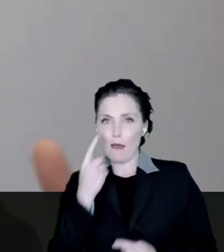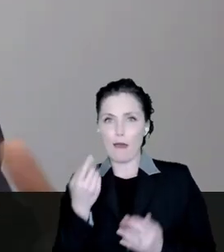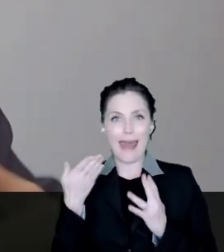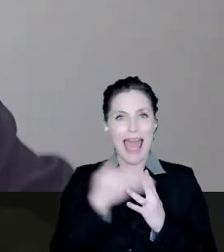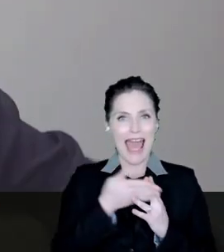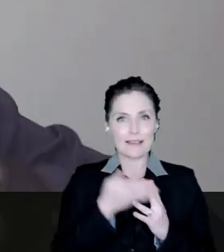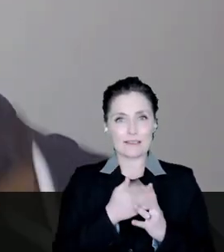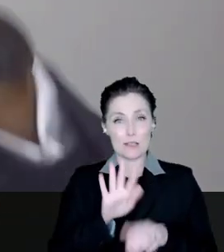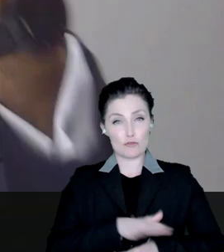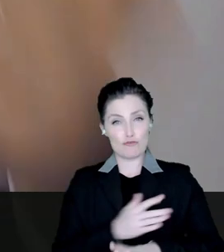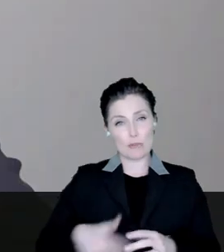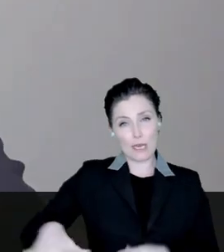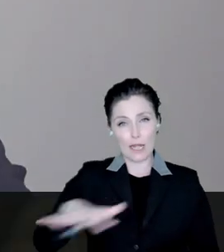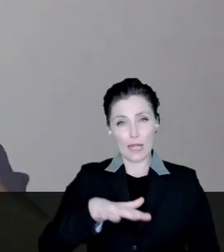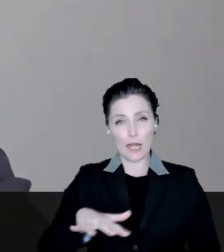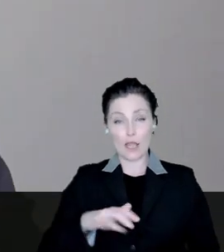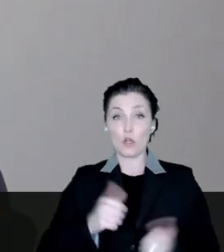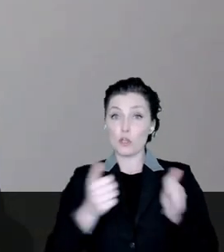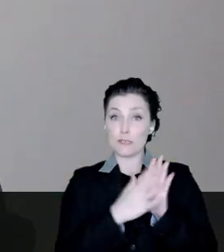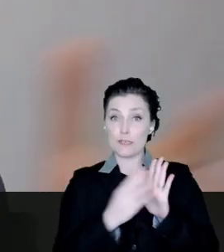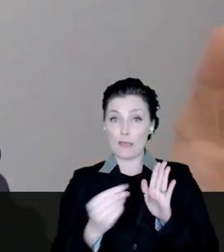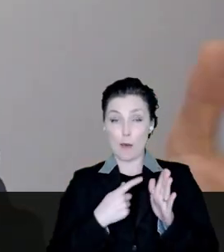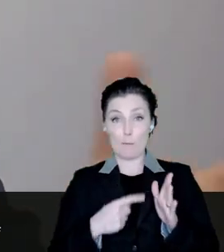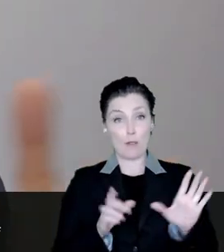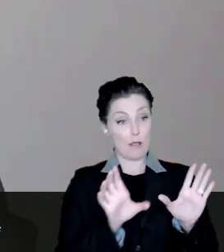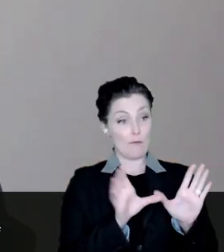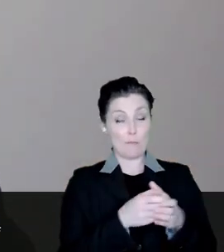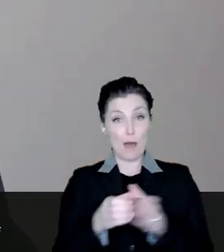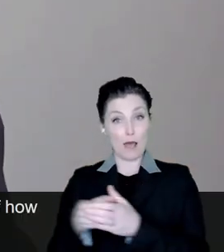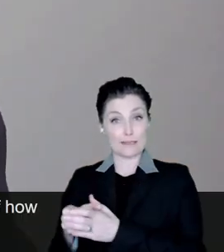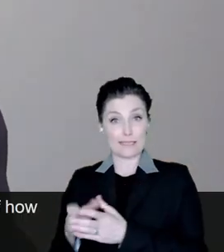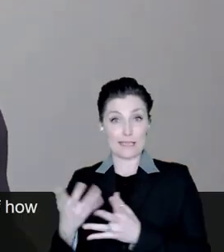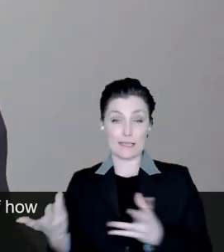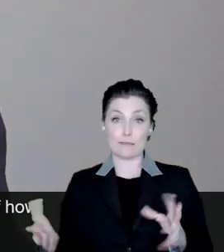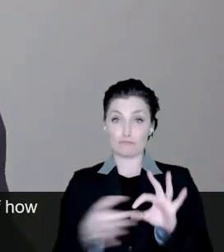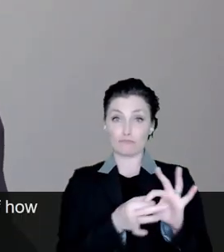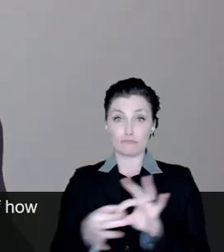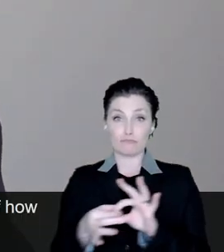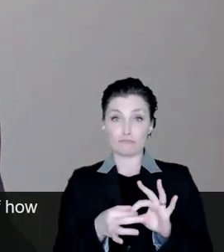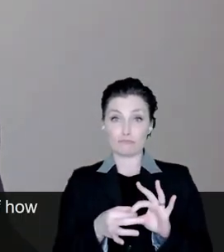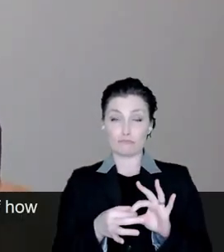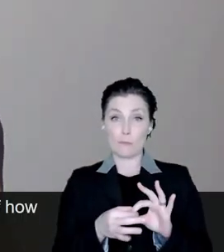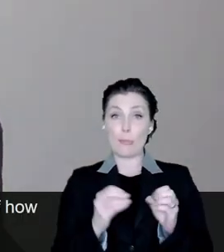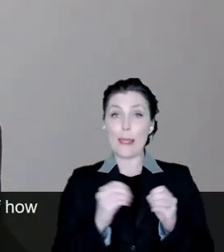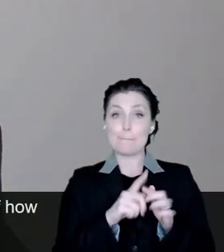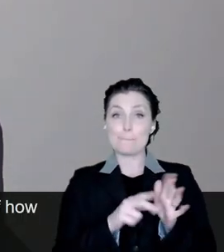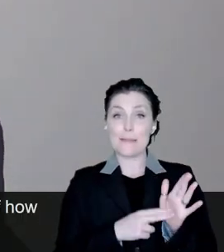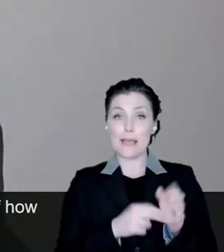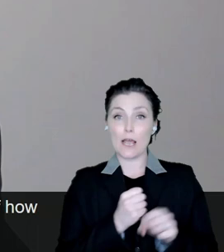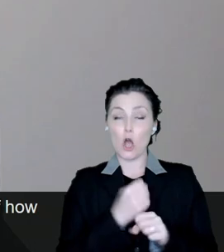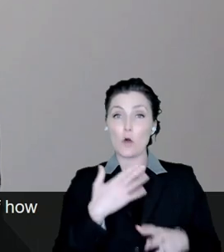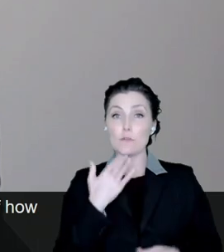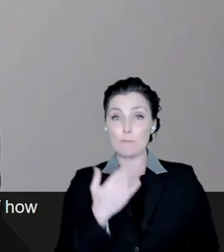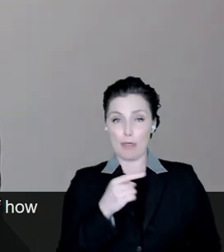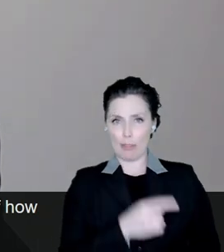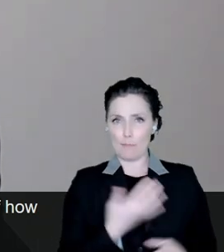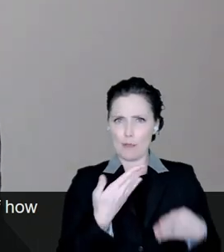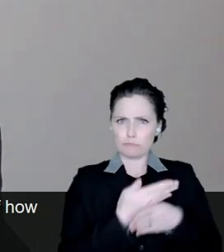example of us working on a cross-party basis is Ben Goldsmith, who's done lots of work in the